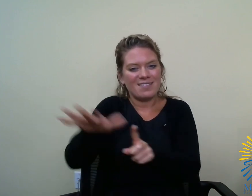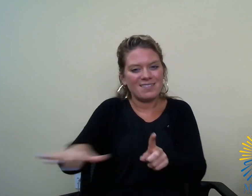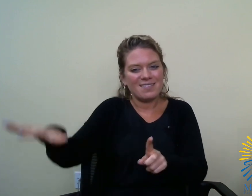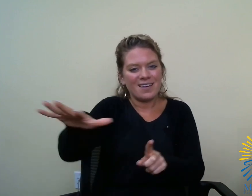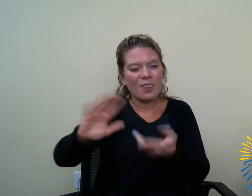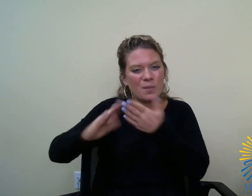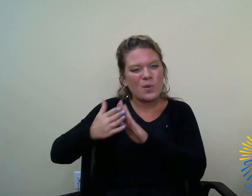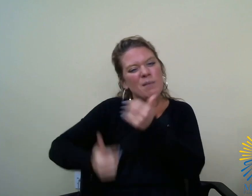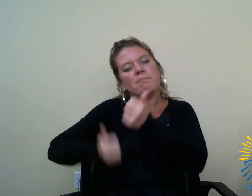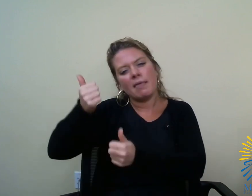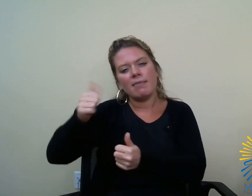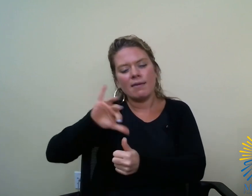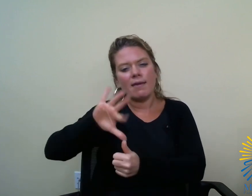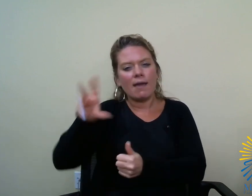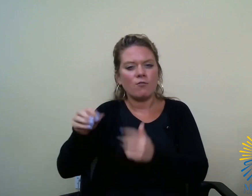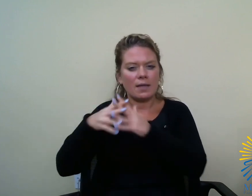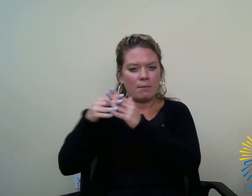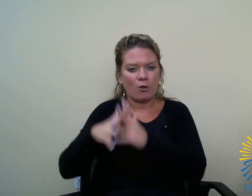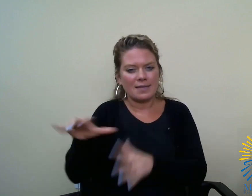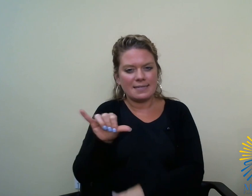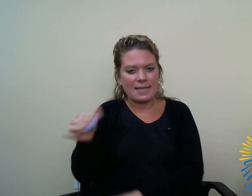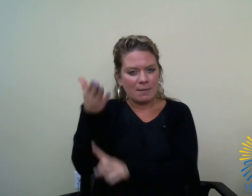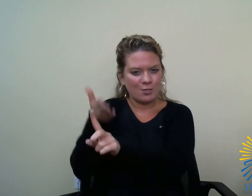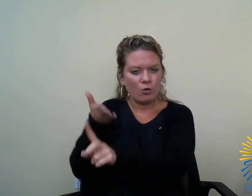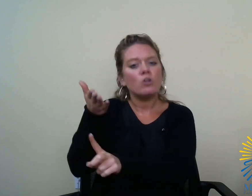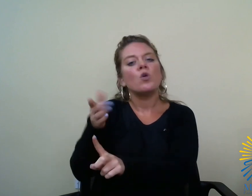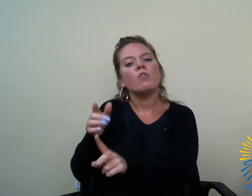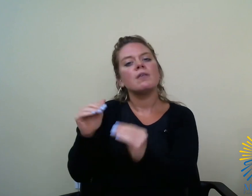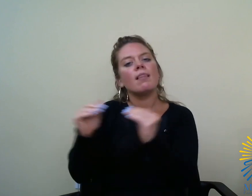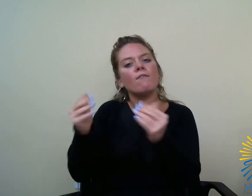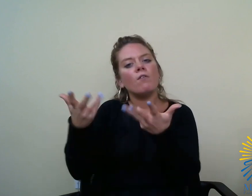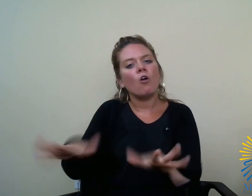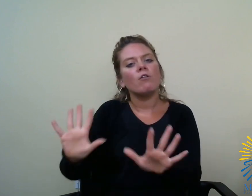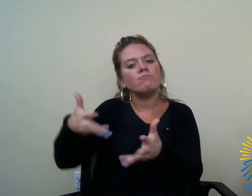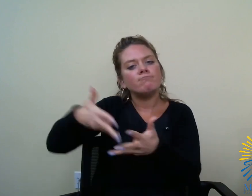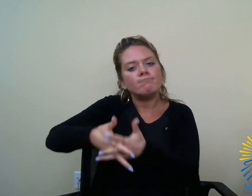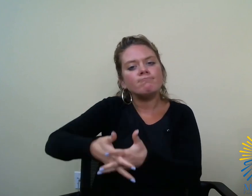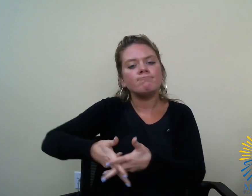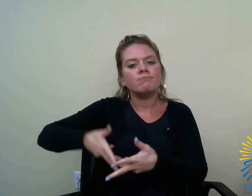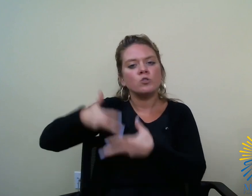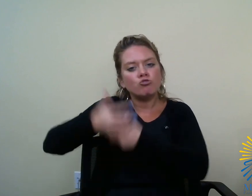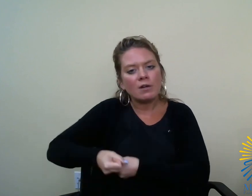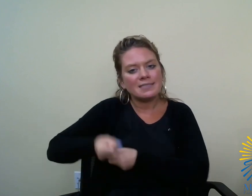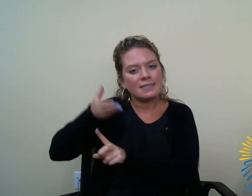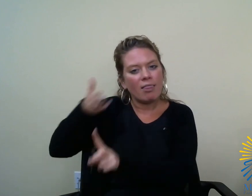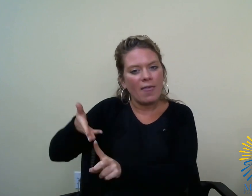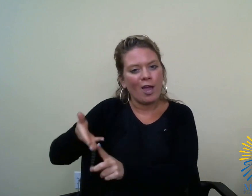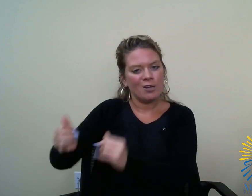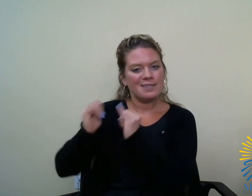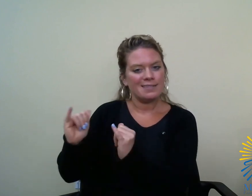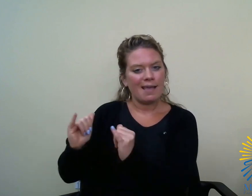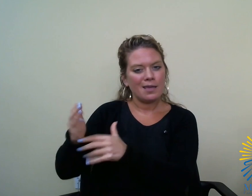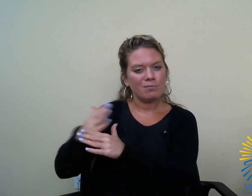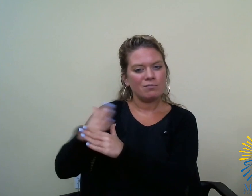mainly African American, just as she is. So there's a level of trust that exists there because they're coming from the exact same experience.